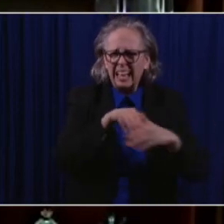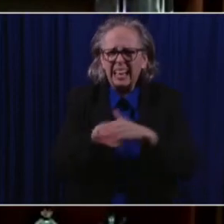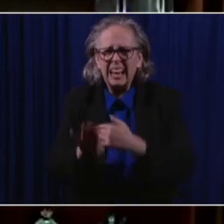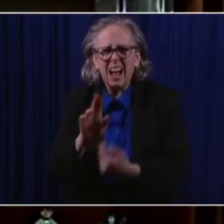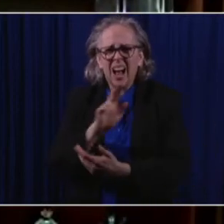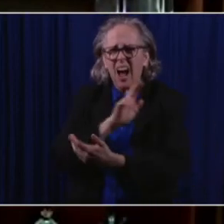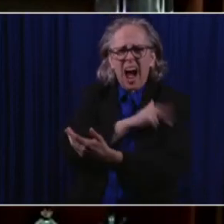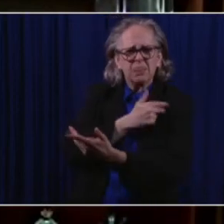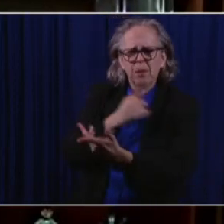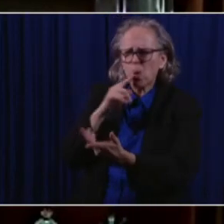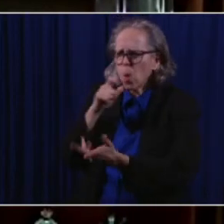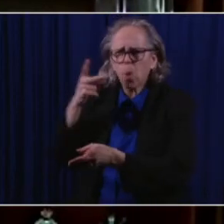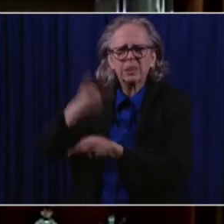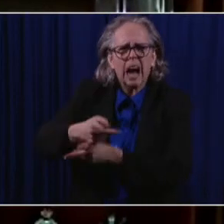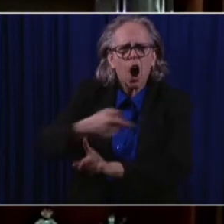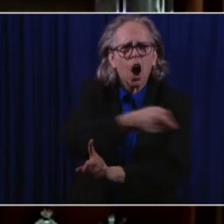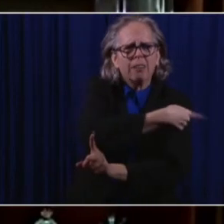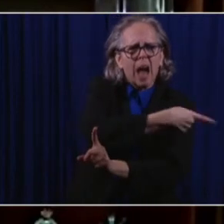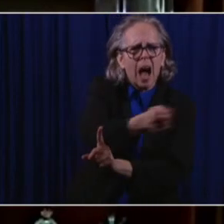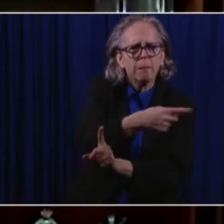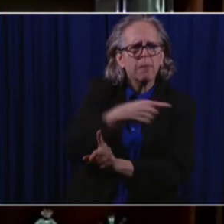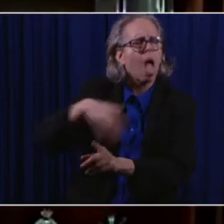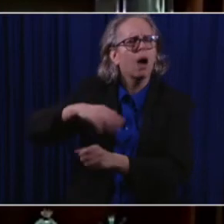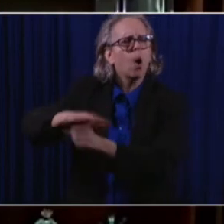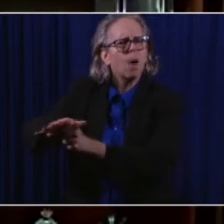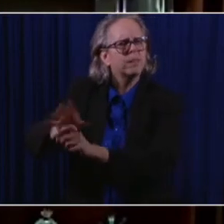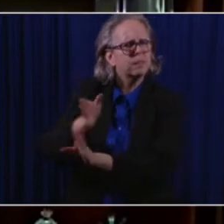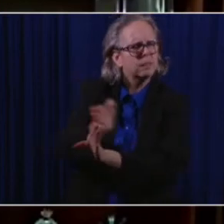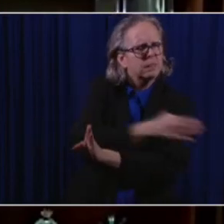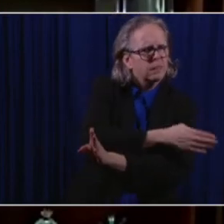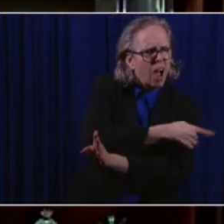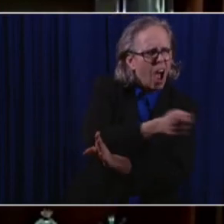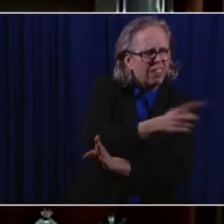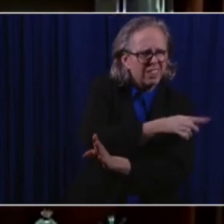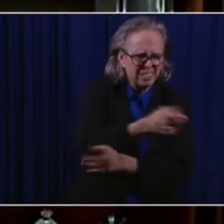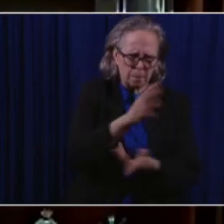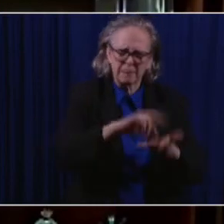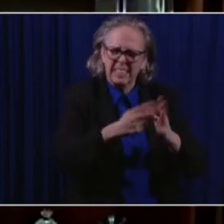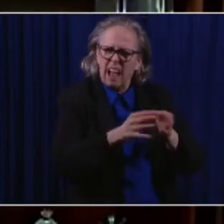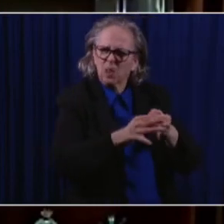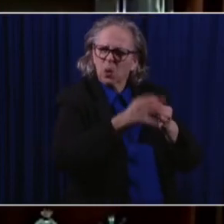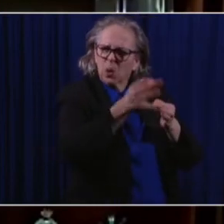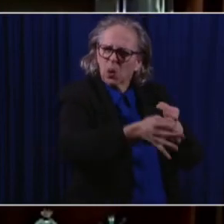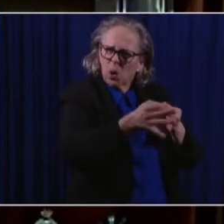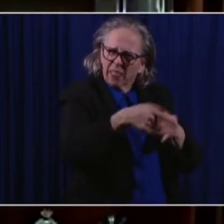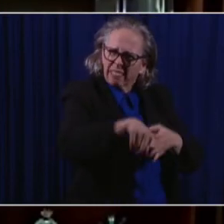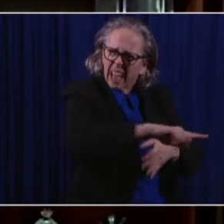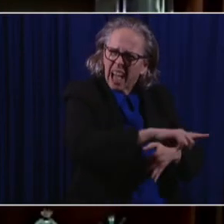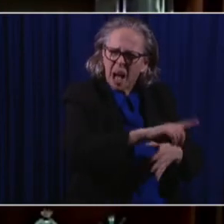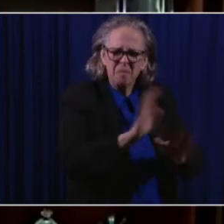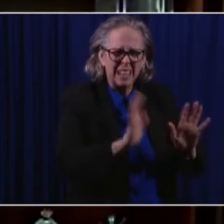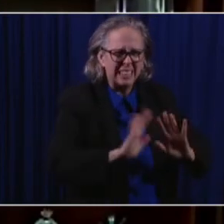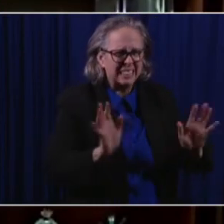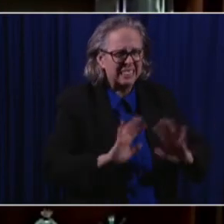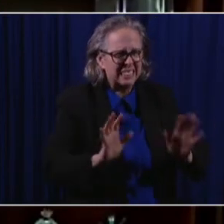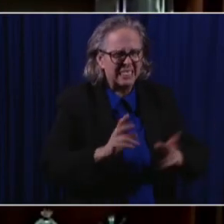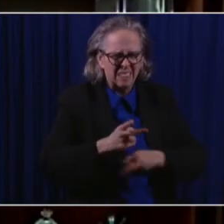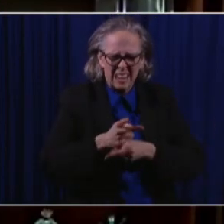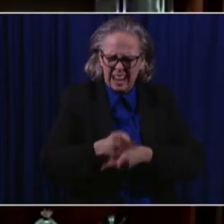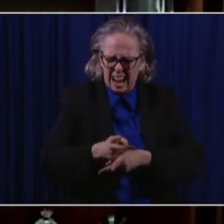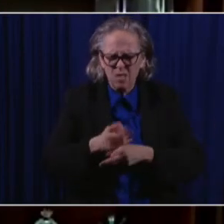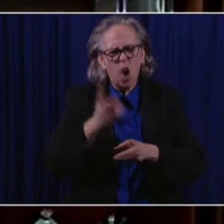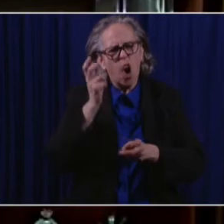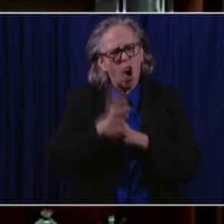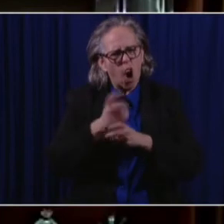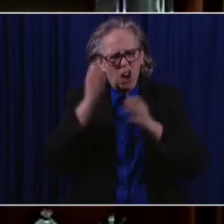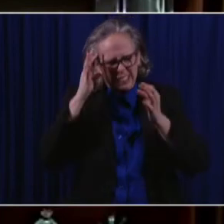how we delay some care in light of the surge is really an ongoing battle and a difficult responsibility, and one of which I